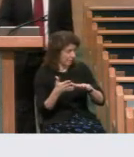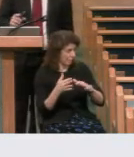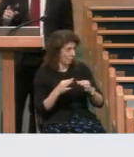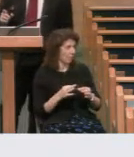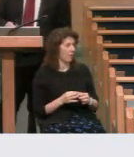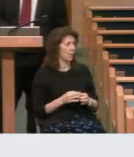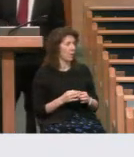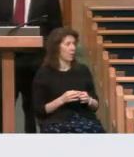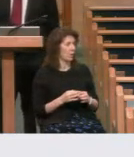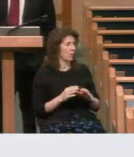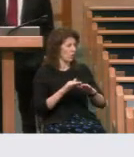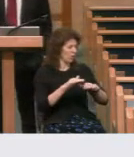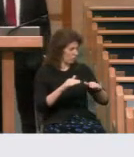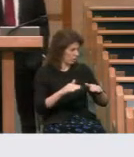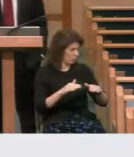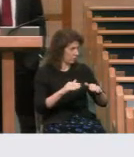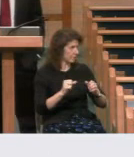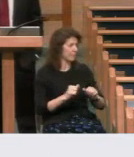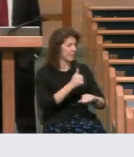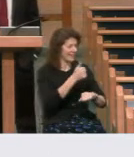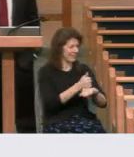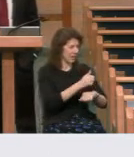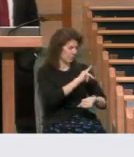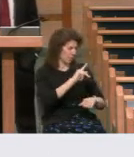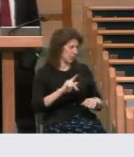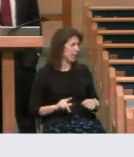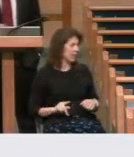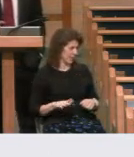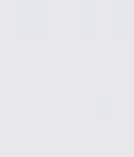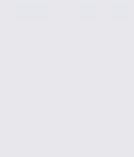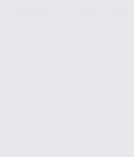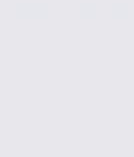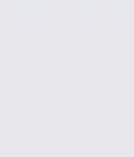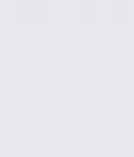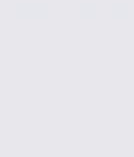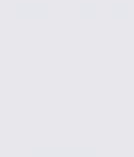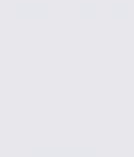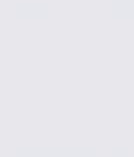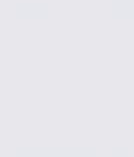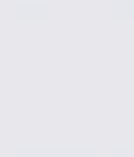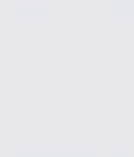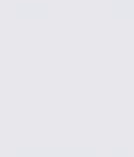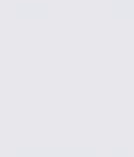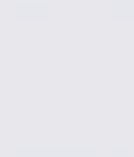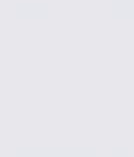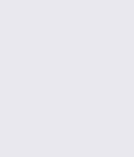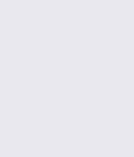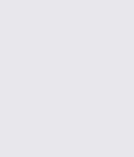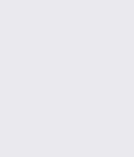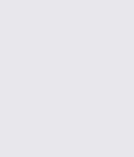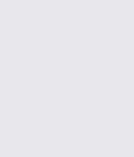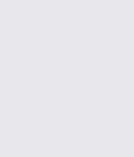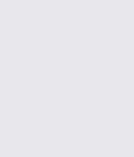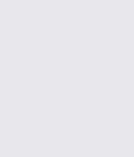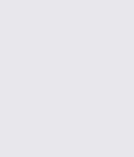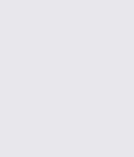forth from you, and I will establish his kingdom. He shall build a house for my name, and I will establish the throne of his kingdom forever.